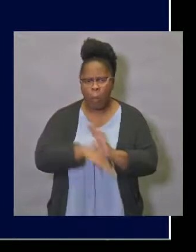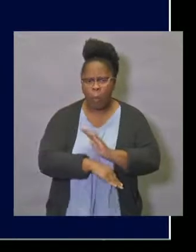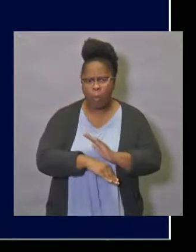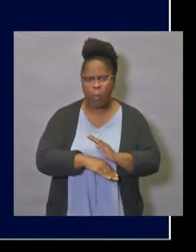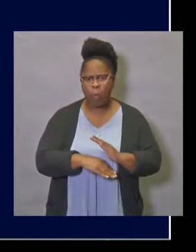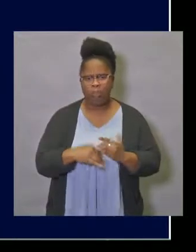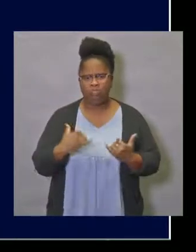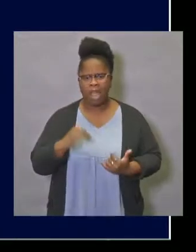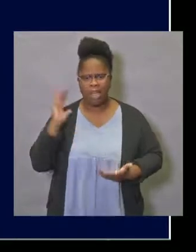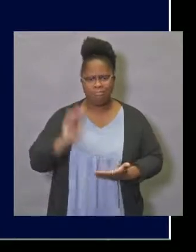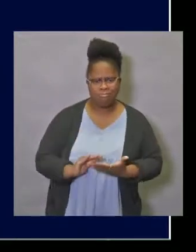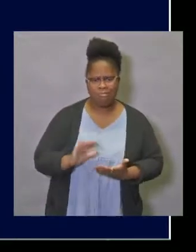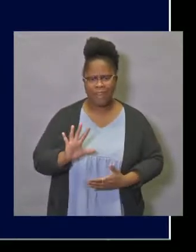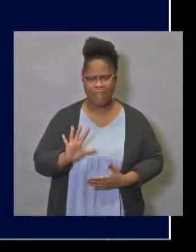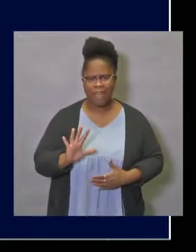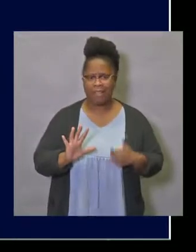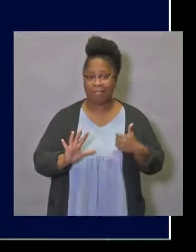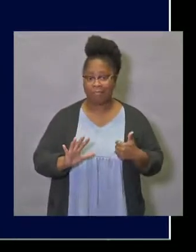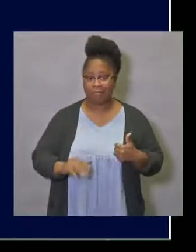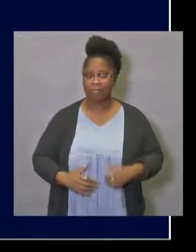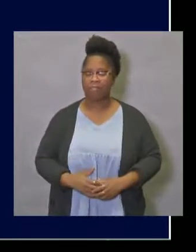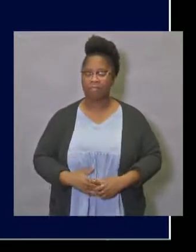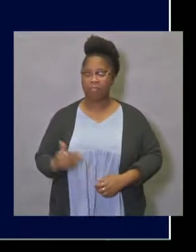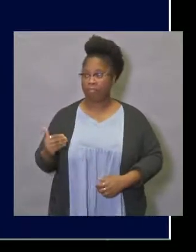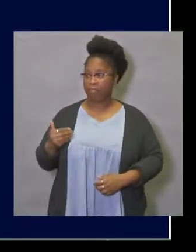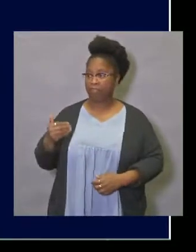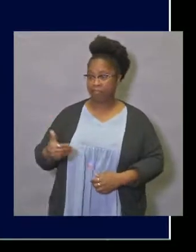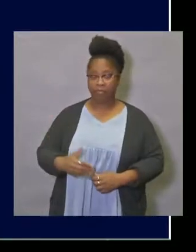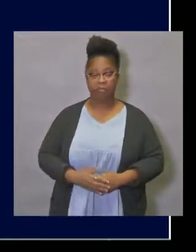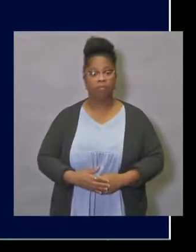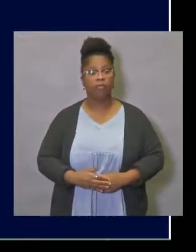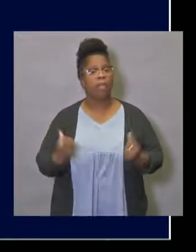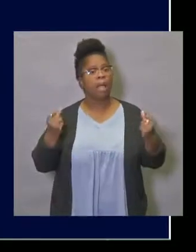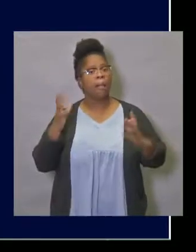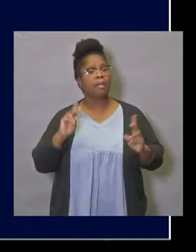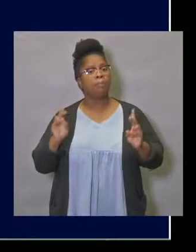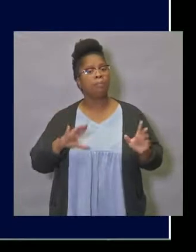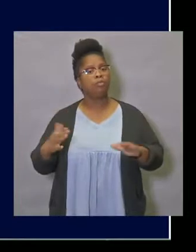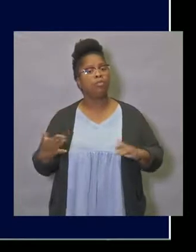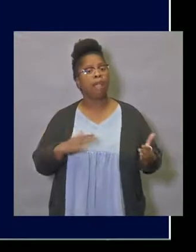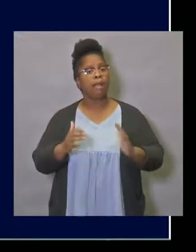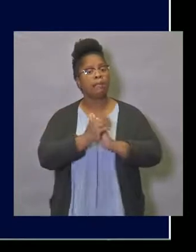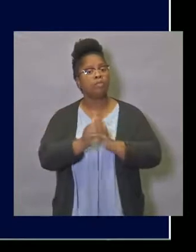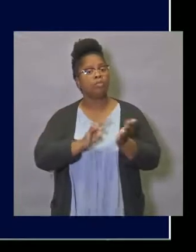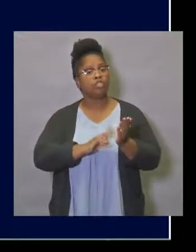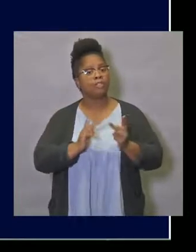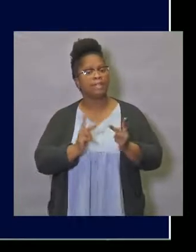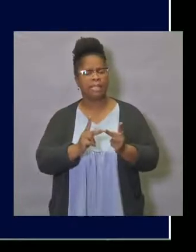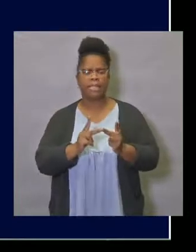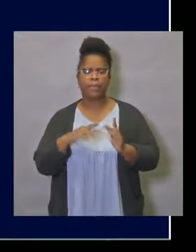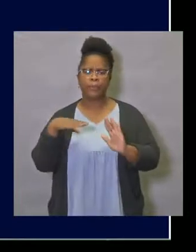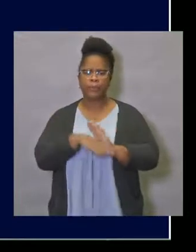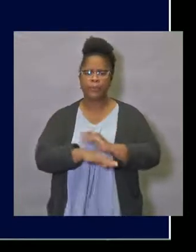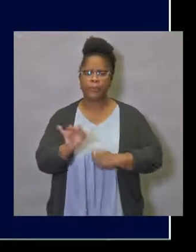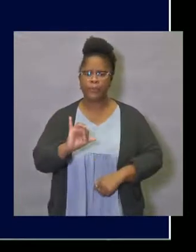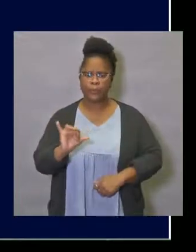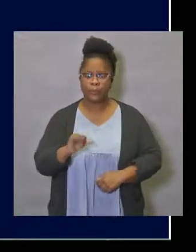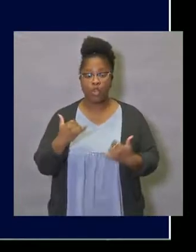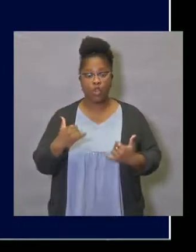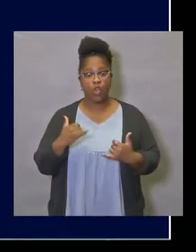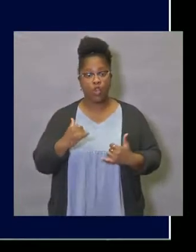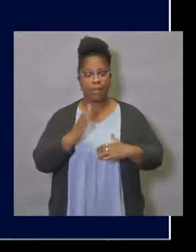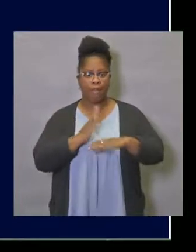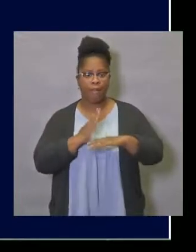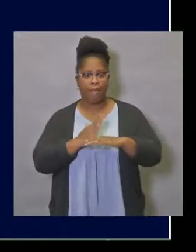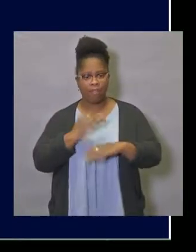As cases have decreased, the number of deaths among people at skilled nursing facilities has also dropped, and the current daily average number of